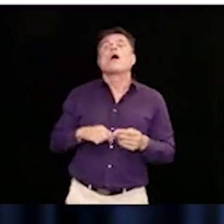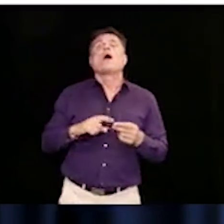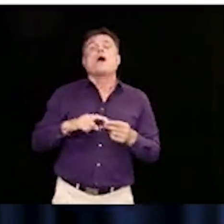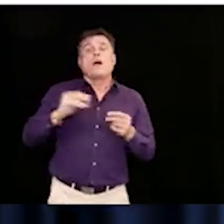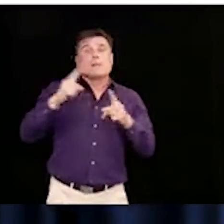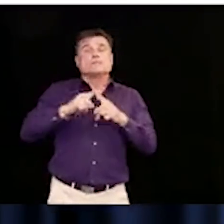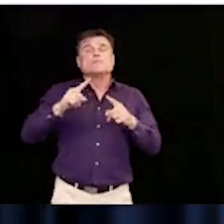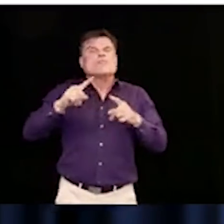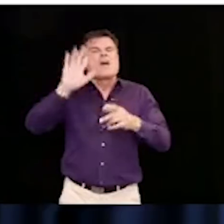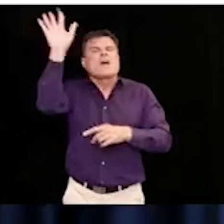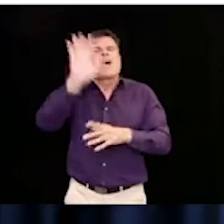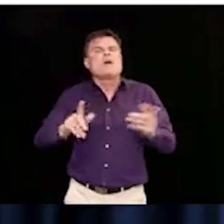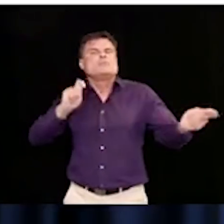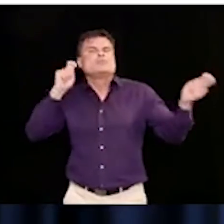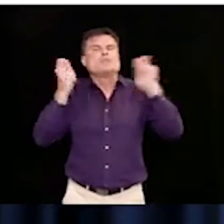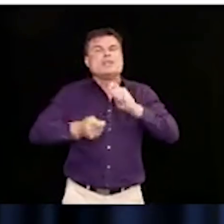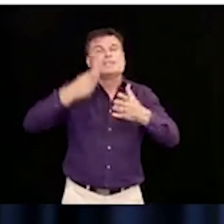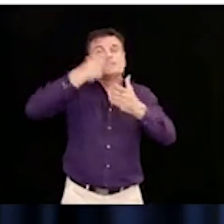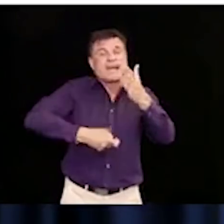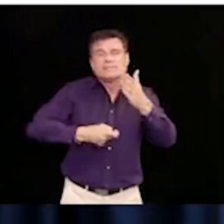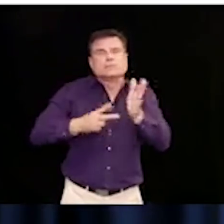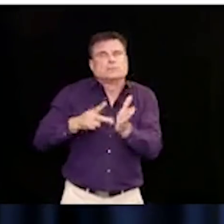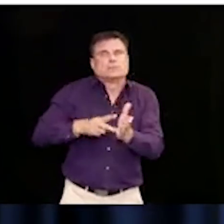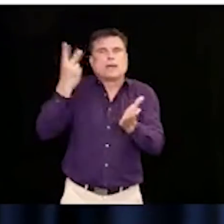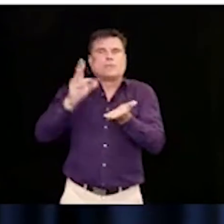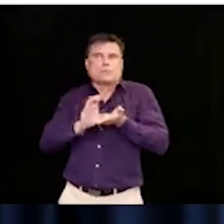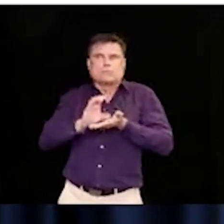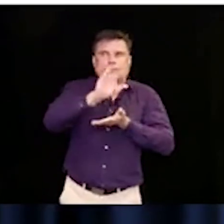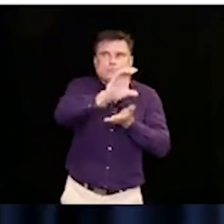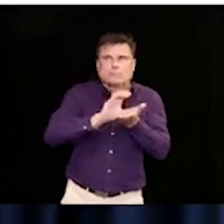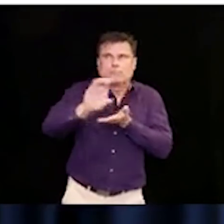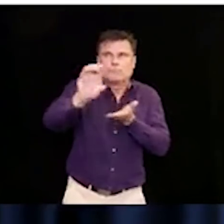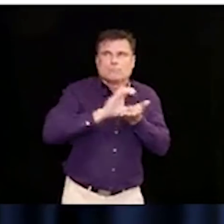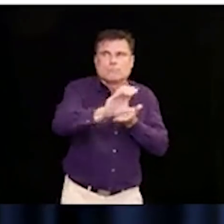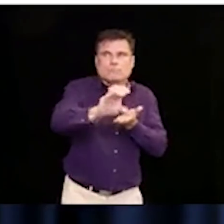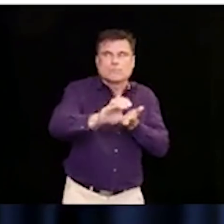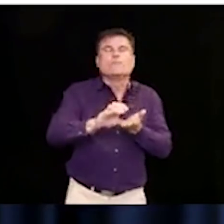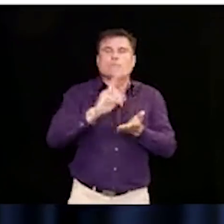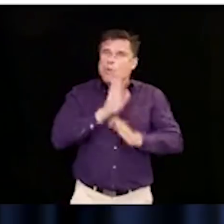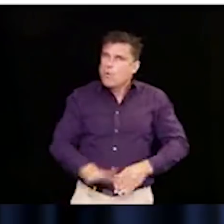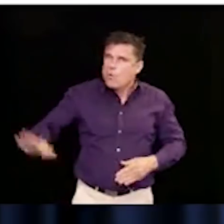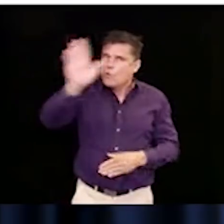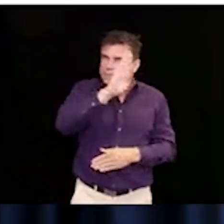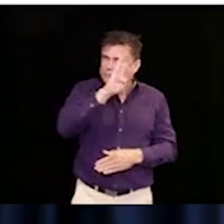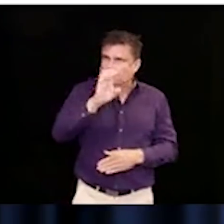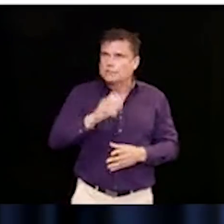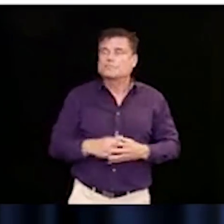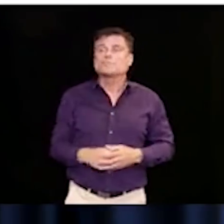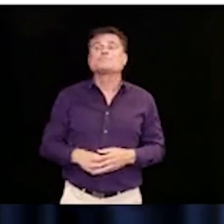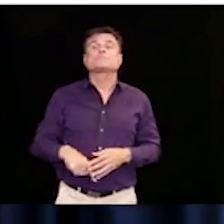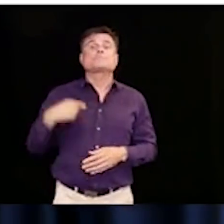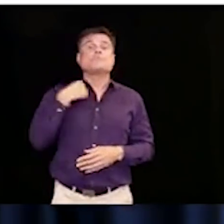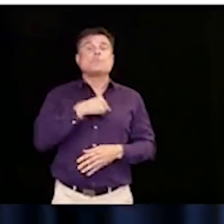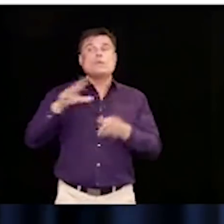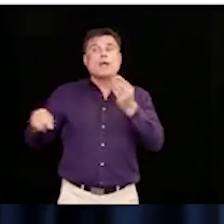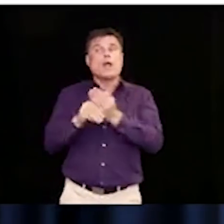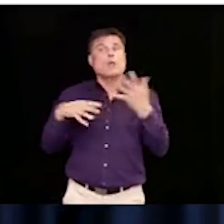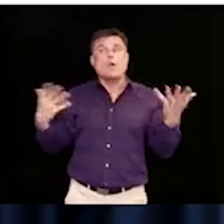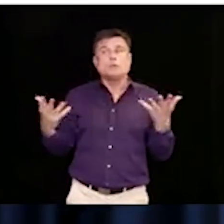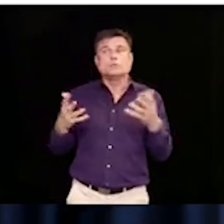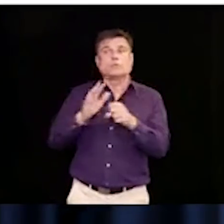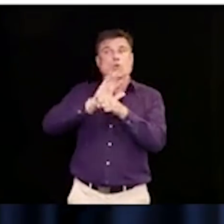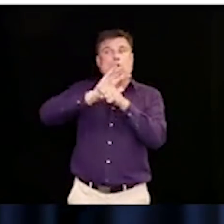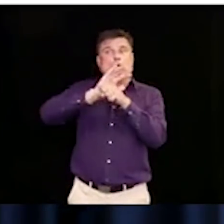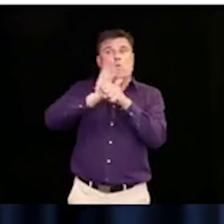credit, expanded it to provide support for over 80% of British Columbians. We introduced pandemic pay